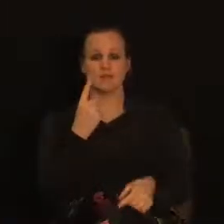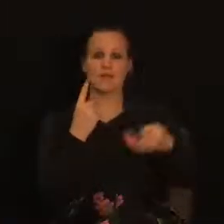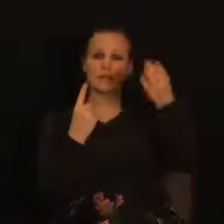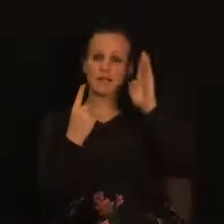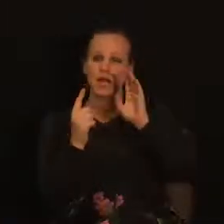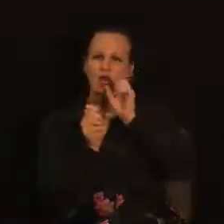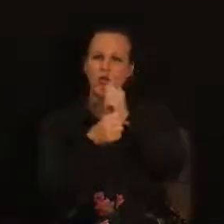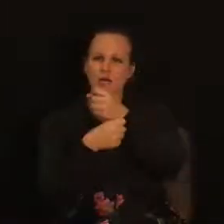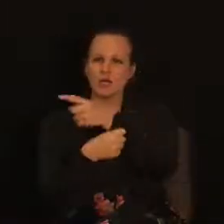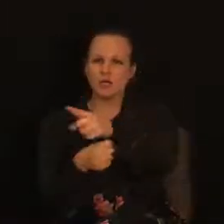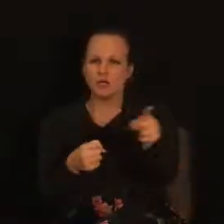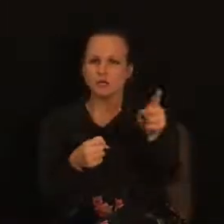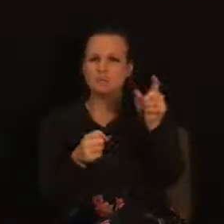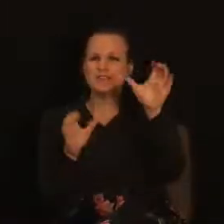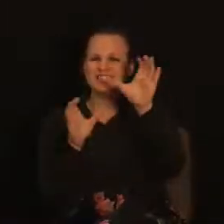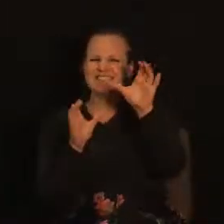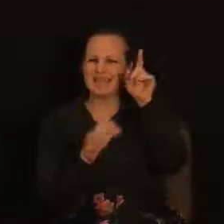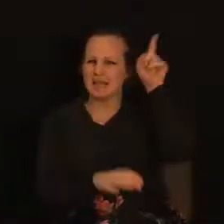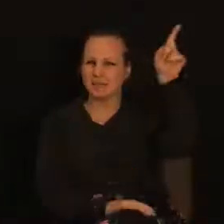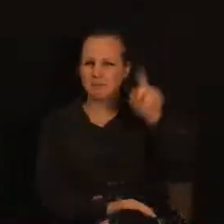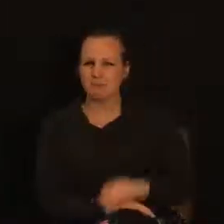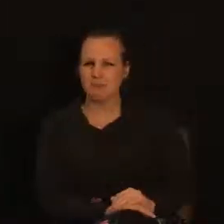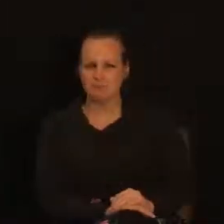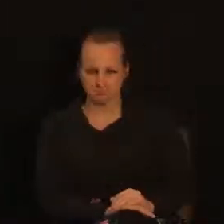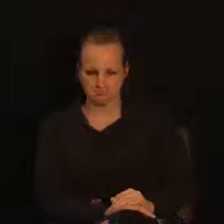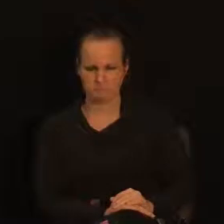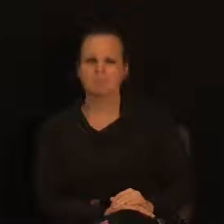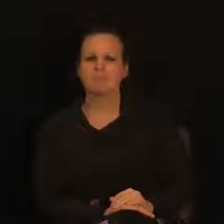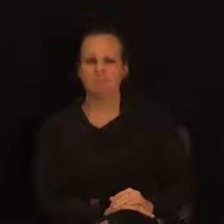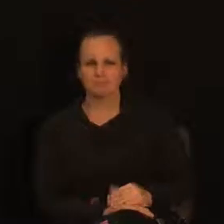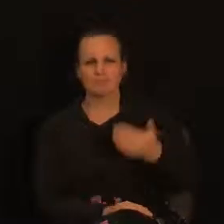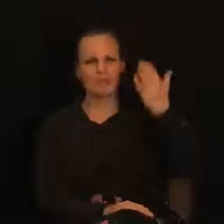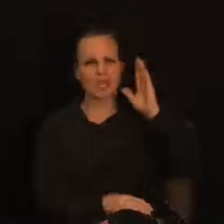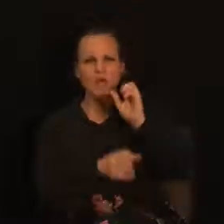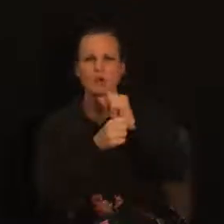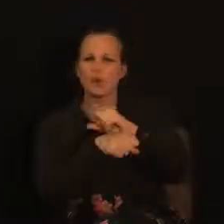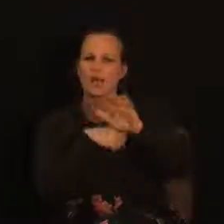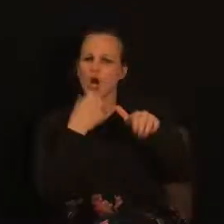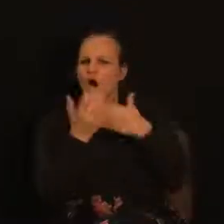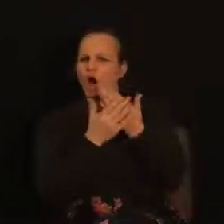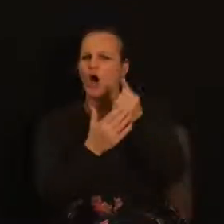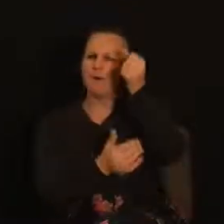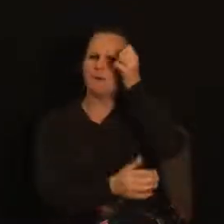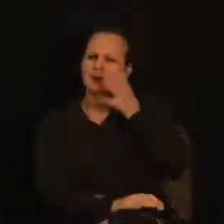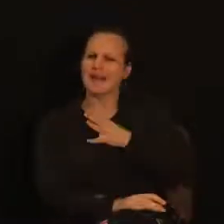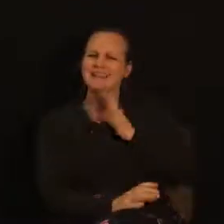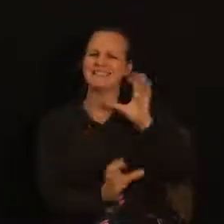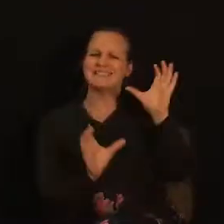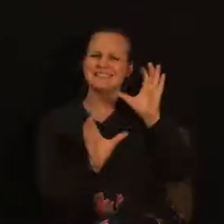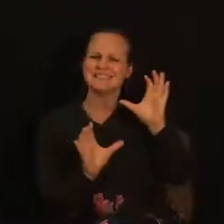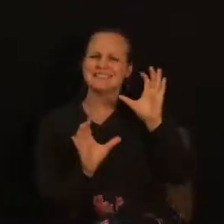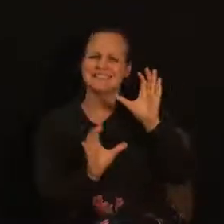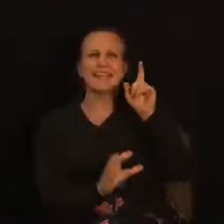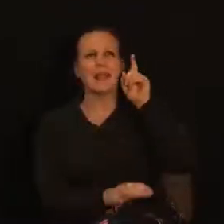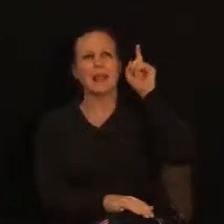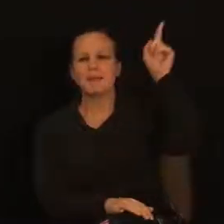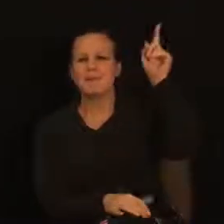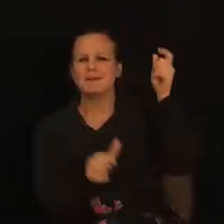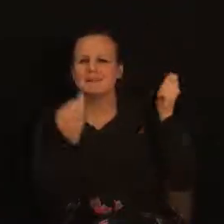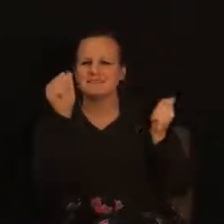created you to seek him. God created all men to seek him. This is a